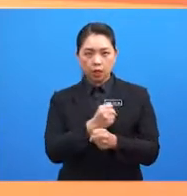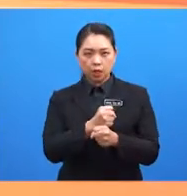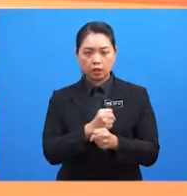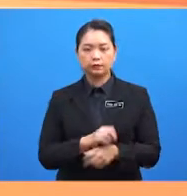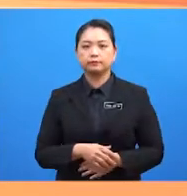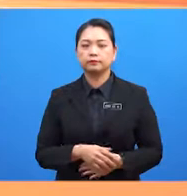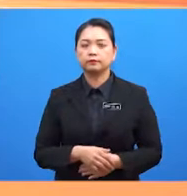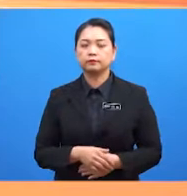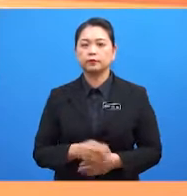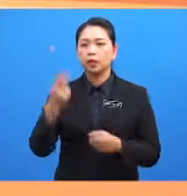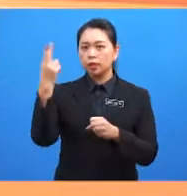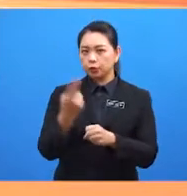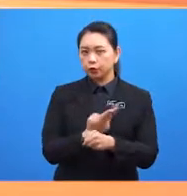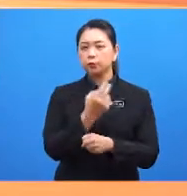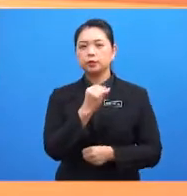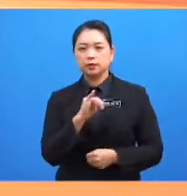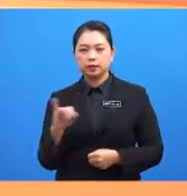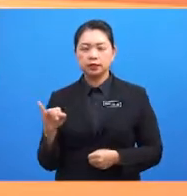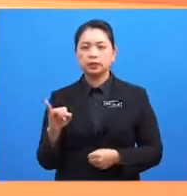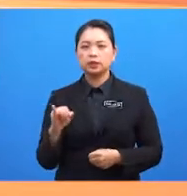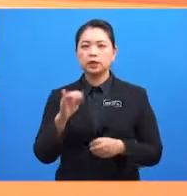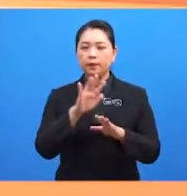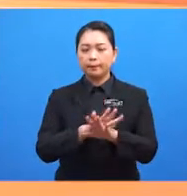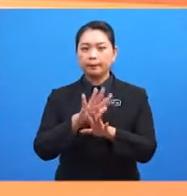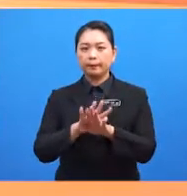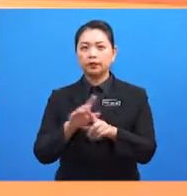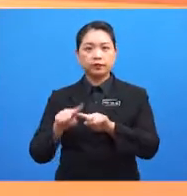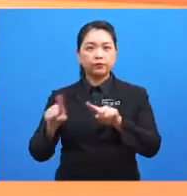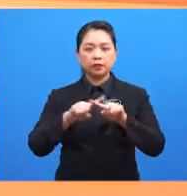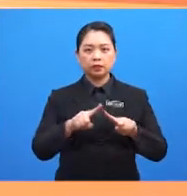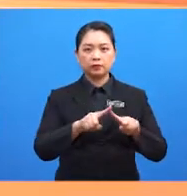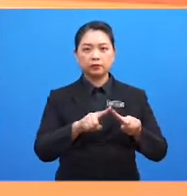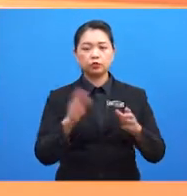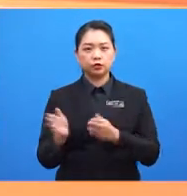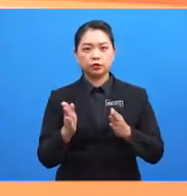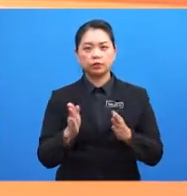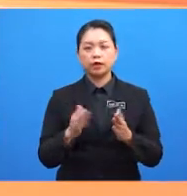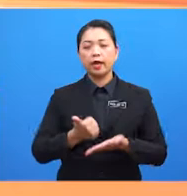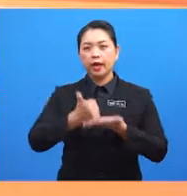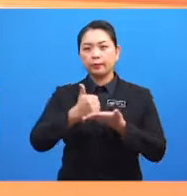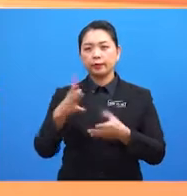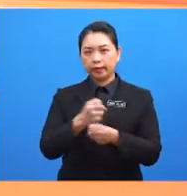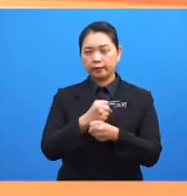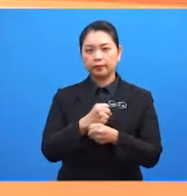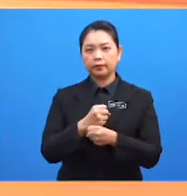Besides, using multiple strategies together will help us build more accurate main